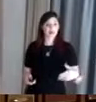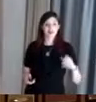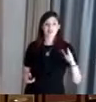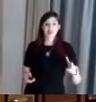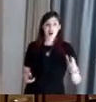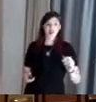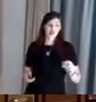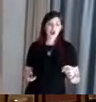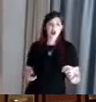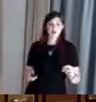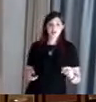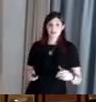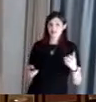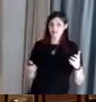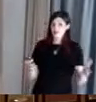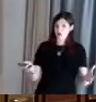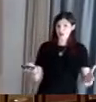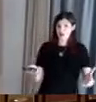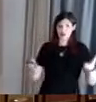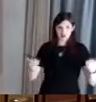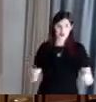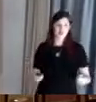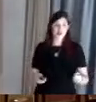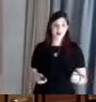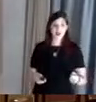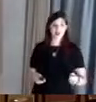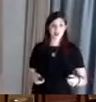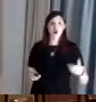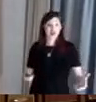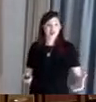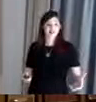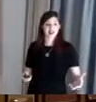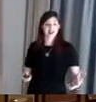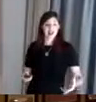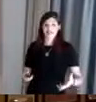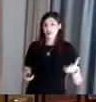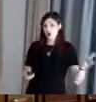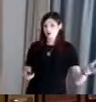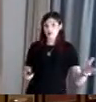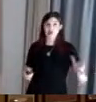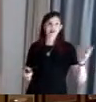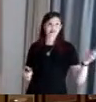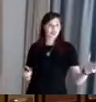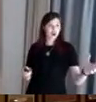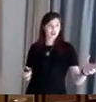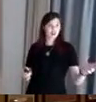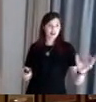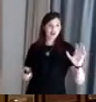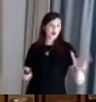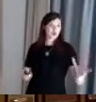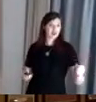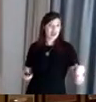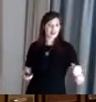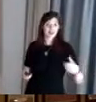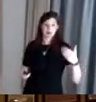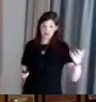example, salon.com. This is a very popular US publication, an online site, and they are offering magazine content. Now,